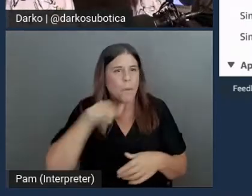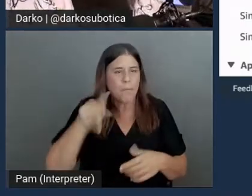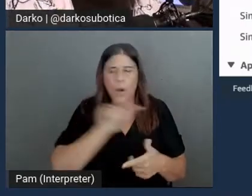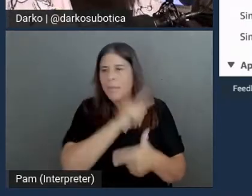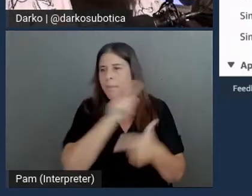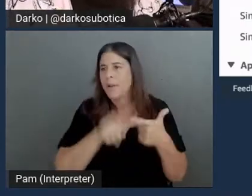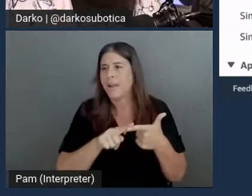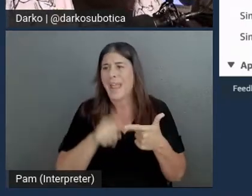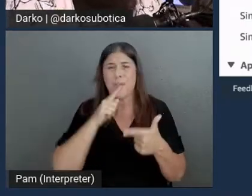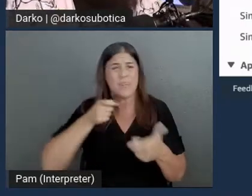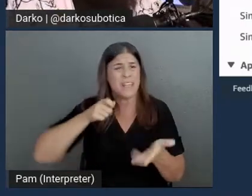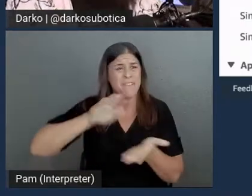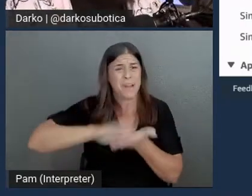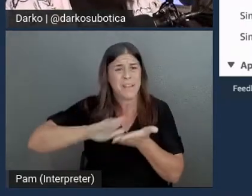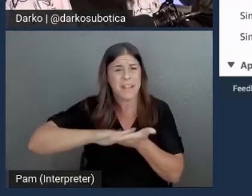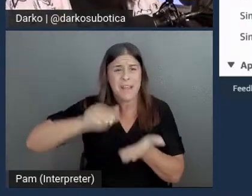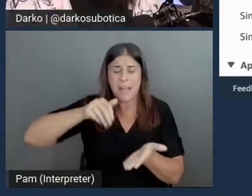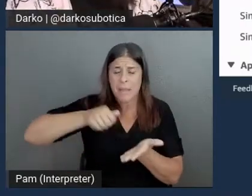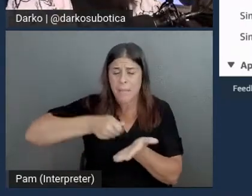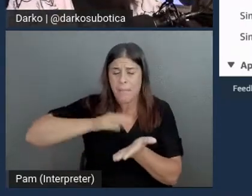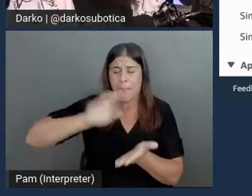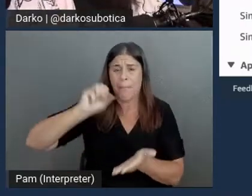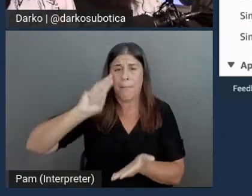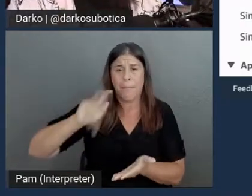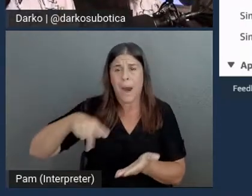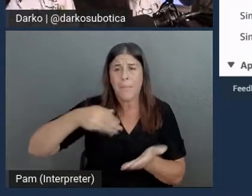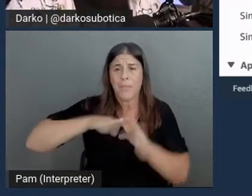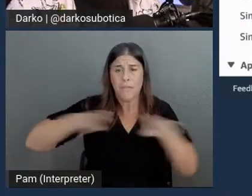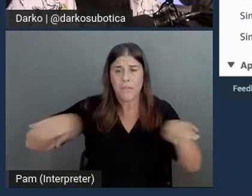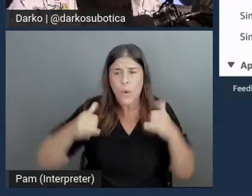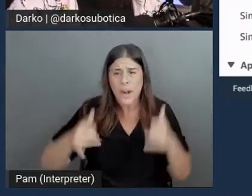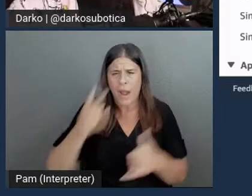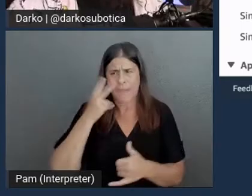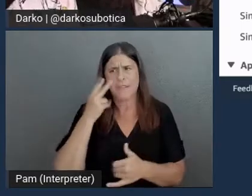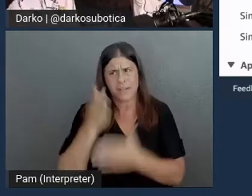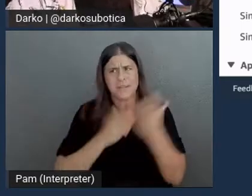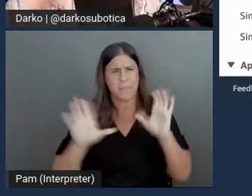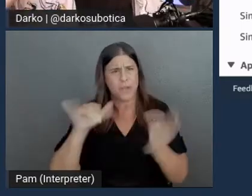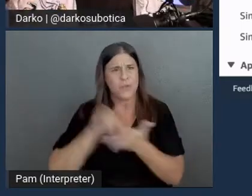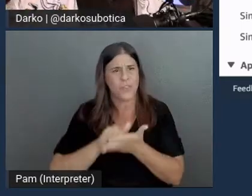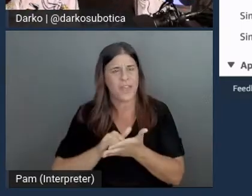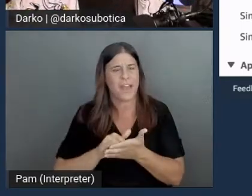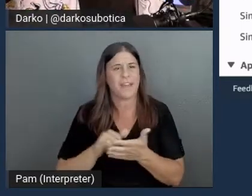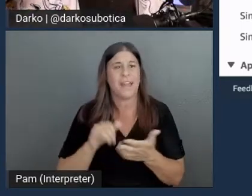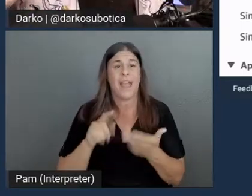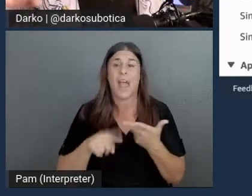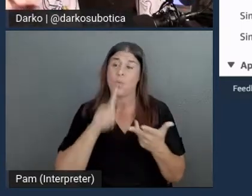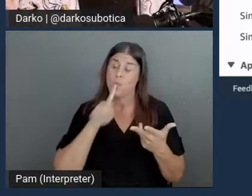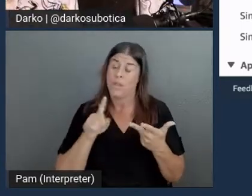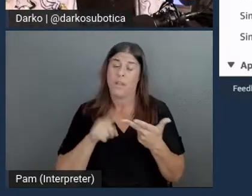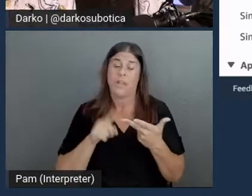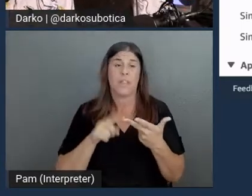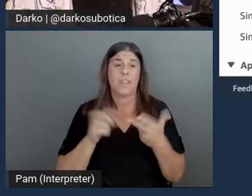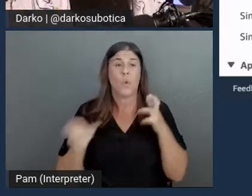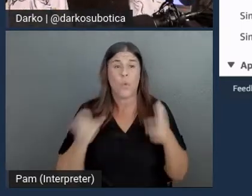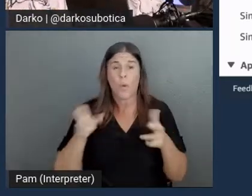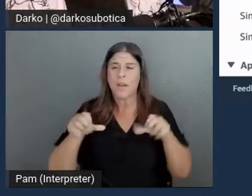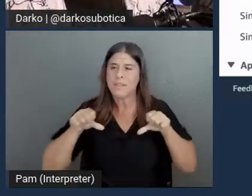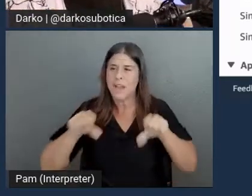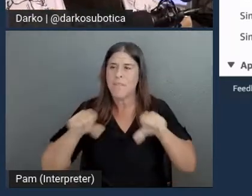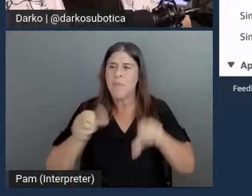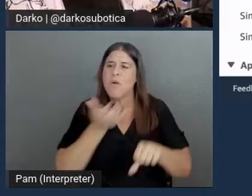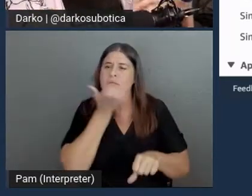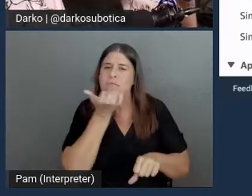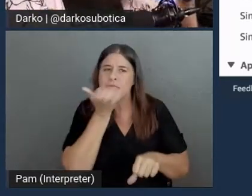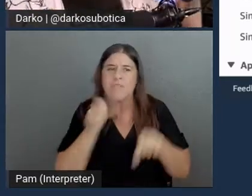even mopping the floor now. I think I've seen those that mop the floor, and the ones that actually mow your garden.